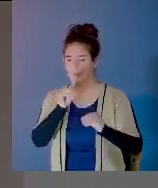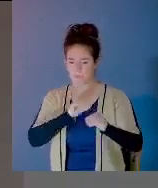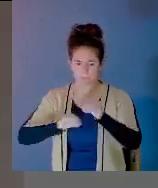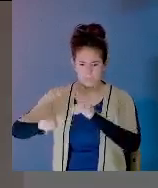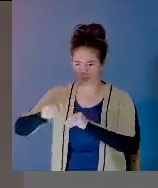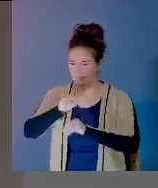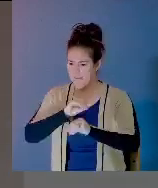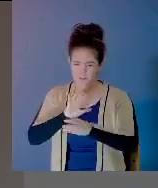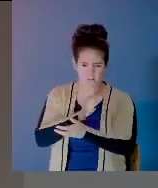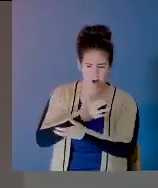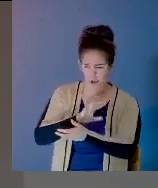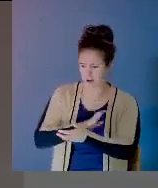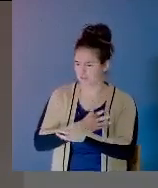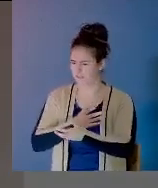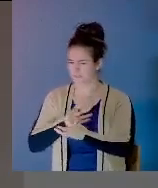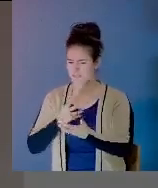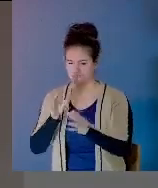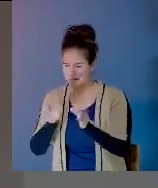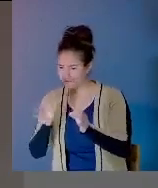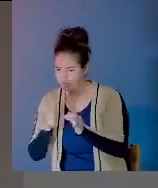comes to what the praise team is